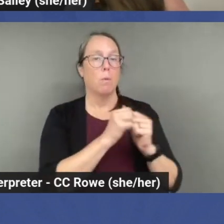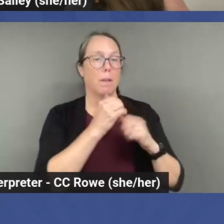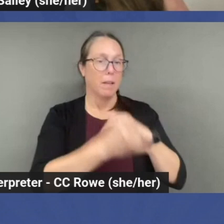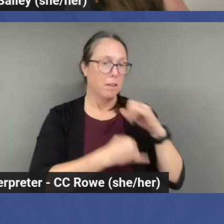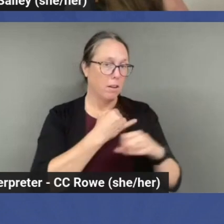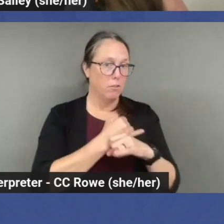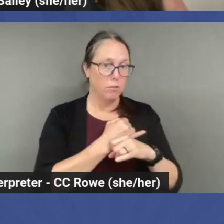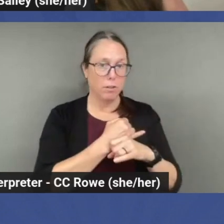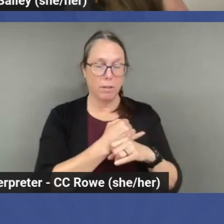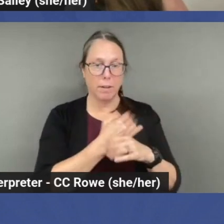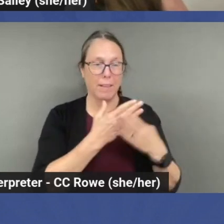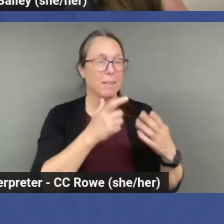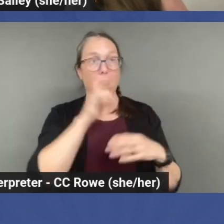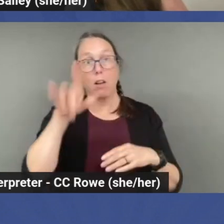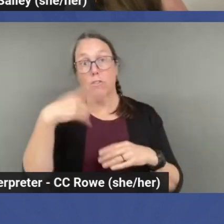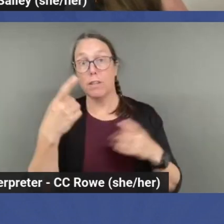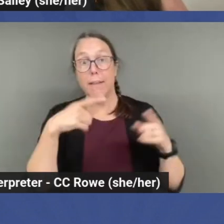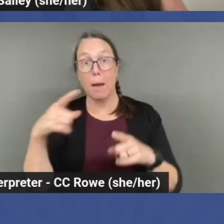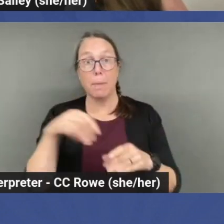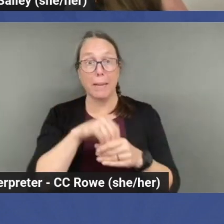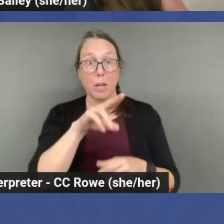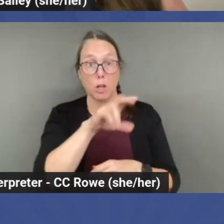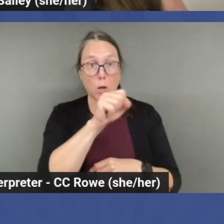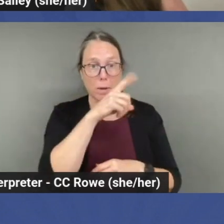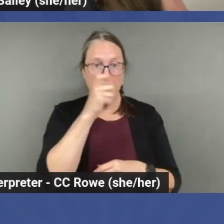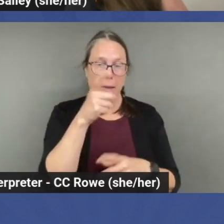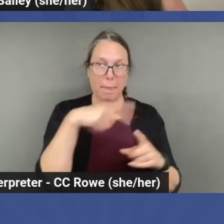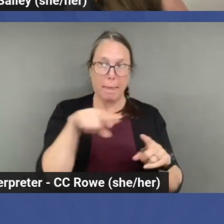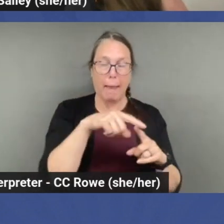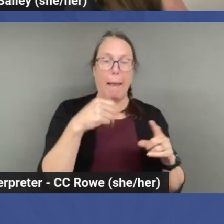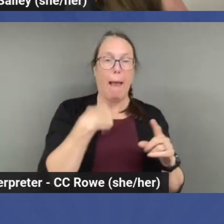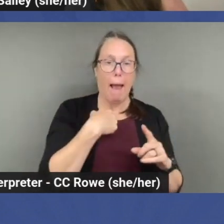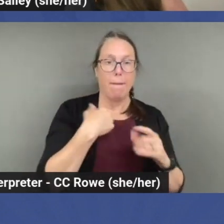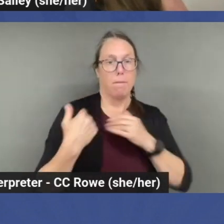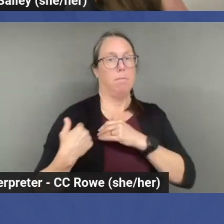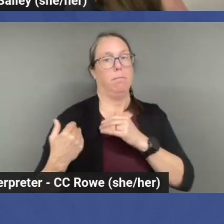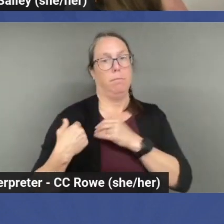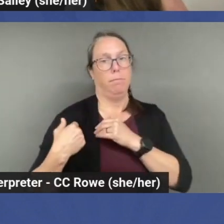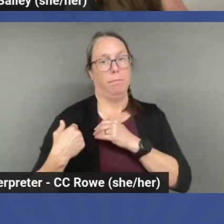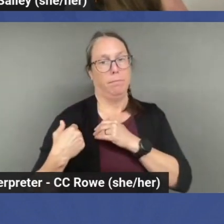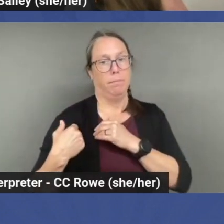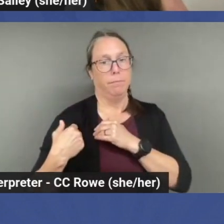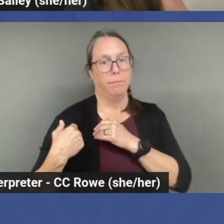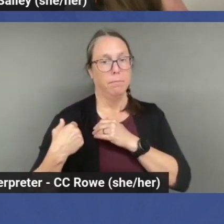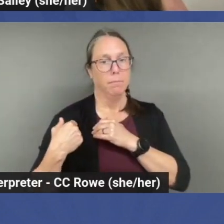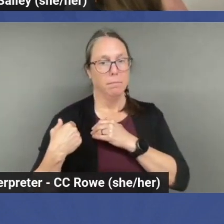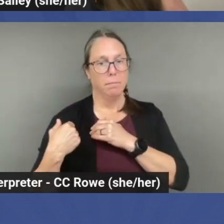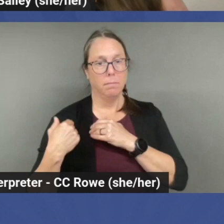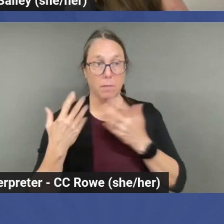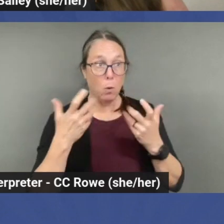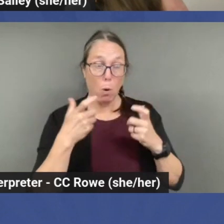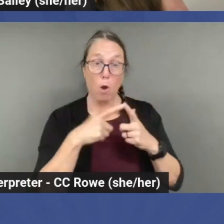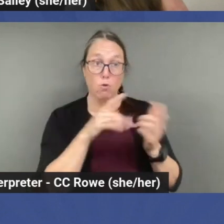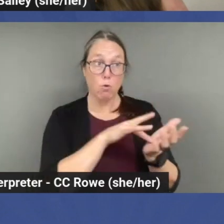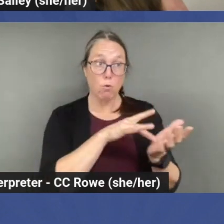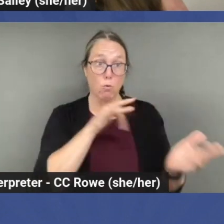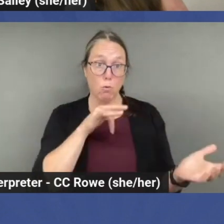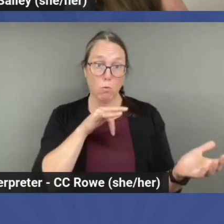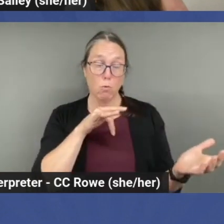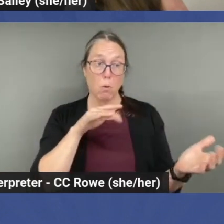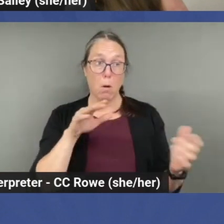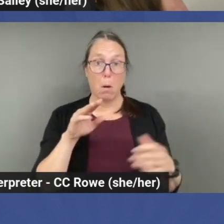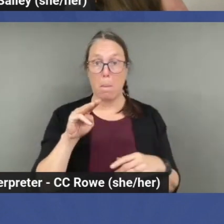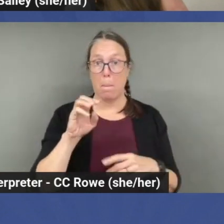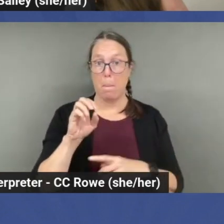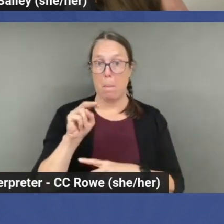what is happening in the US, just because they have like the obligation. I mean, they wanted to monopolize this. You have the obligation